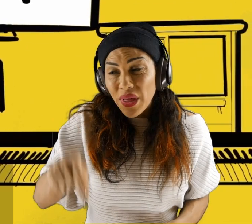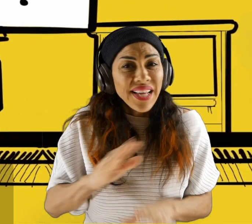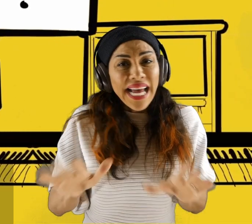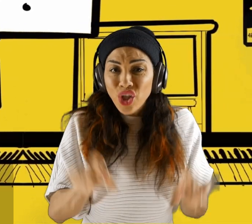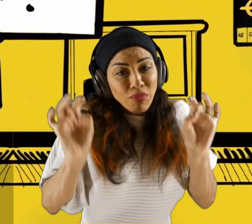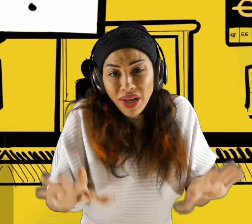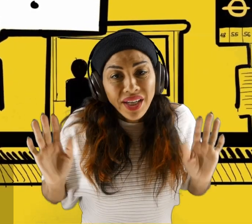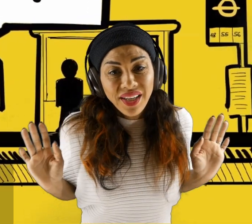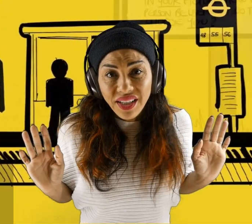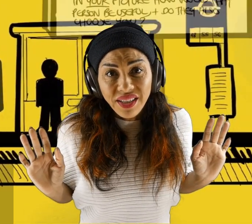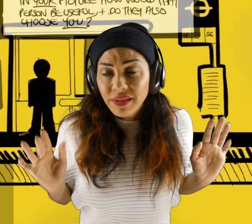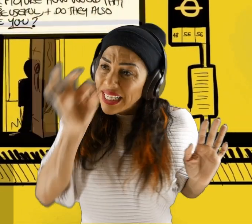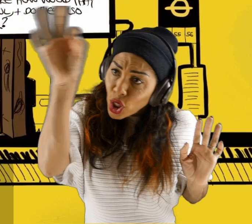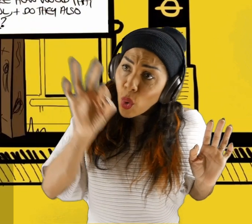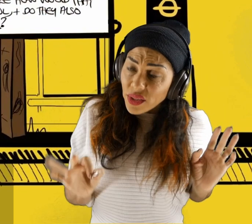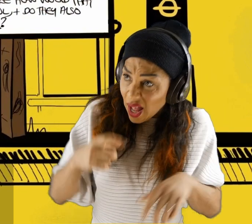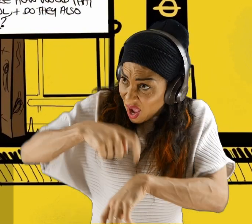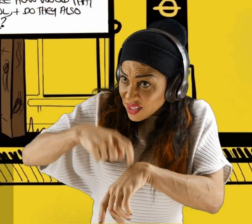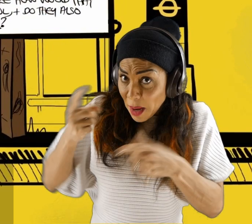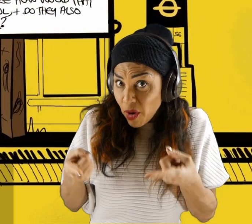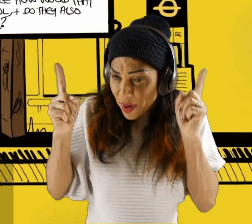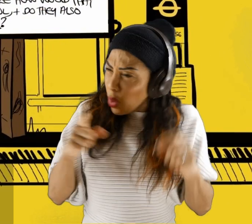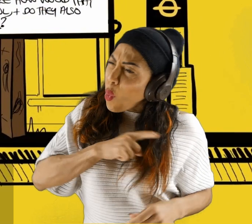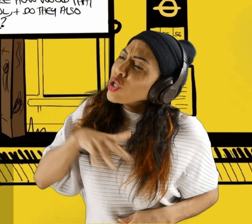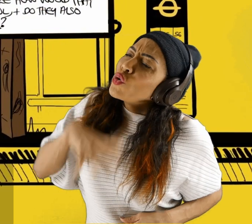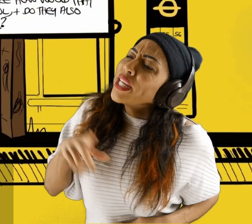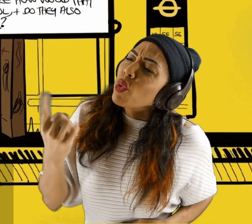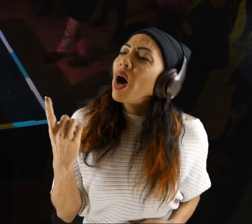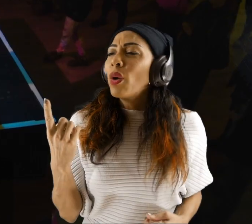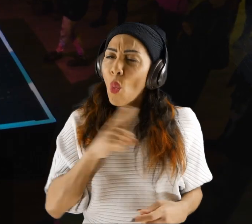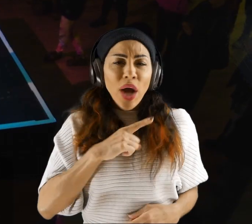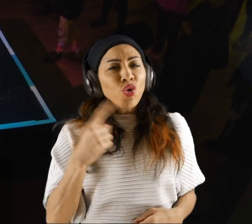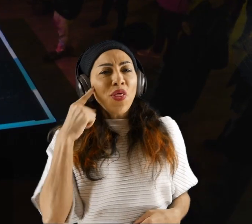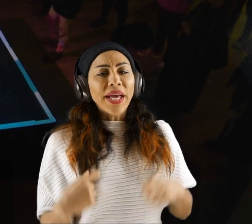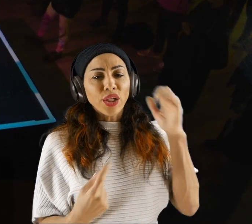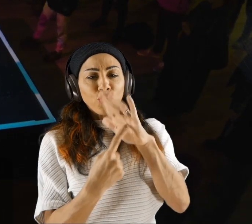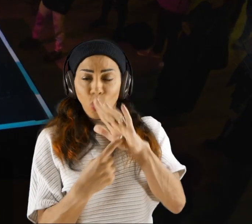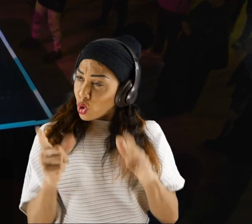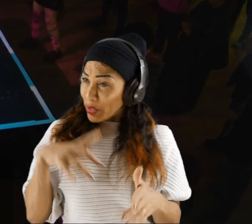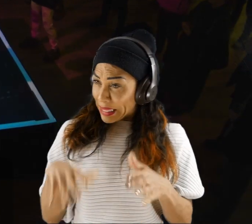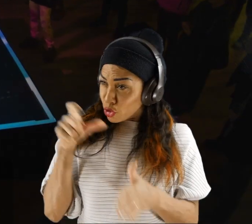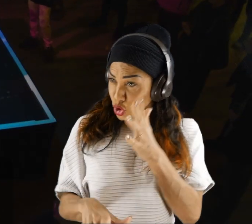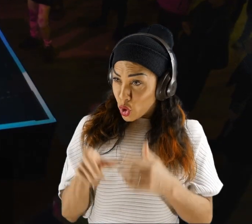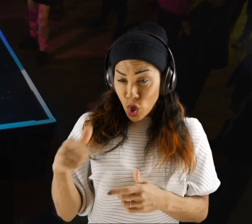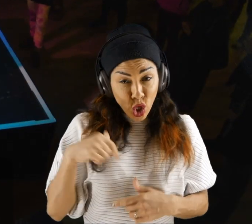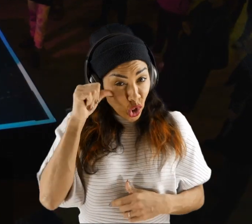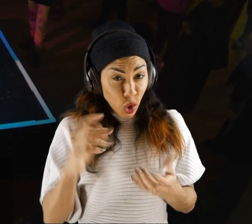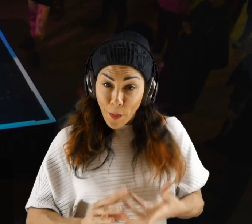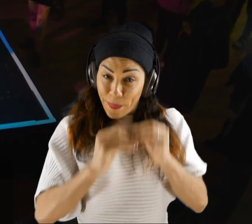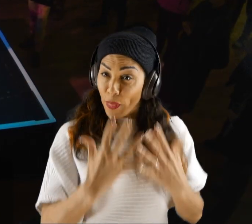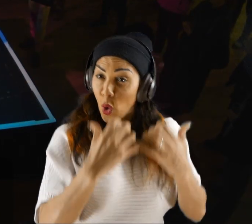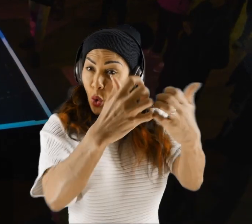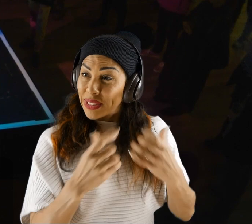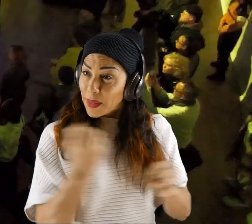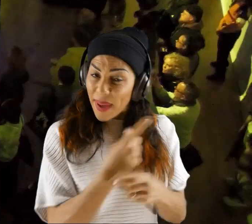I got a question, is it time for a manager? Why do you think that you need one? Why do you think that it's crucial? What do you need them to do? You build the audience, do the shows and make